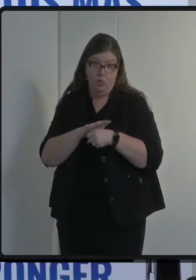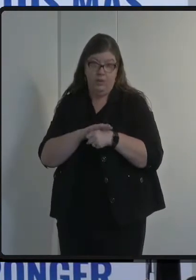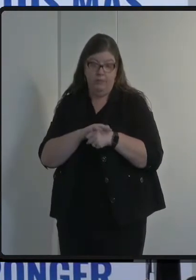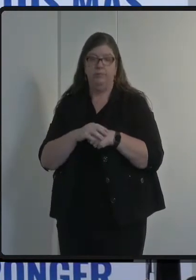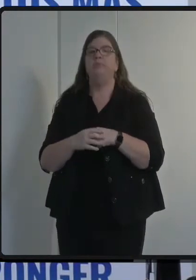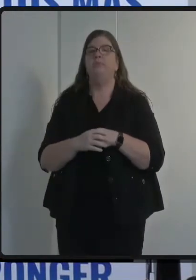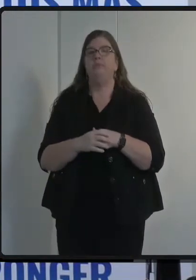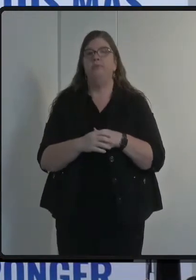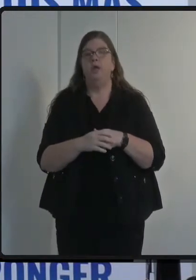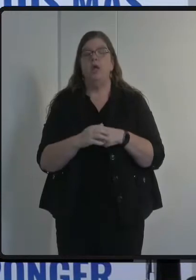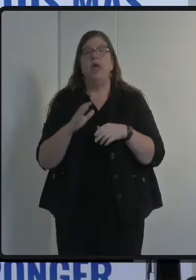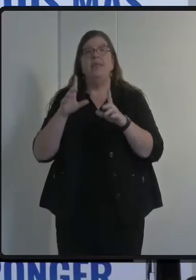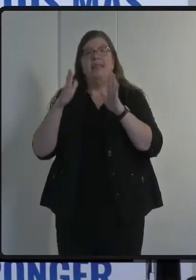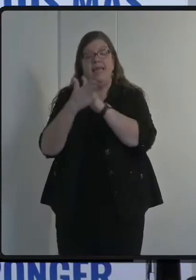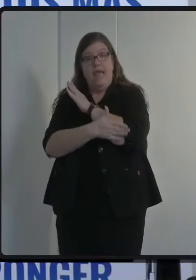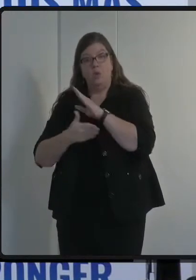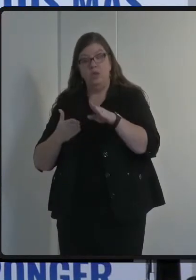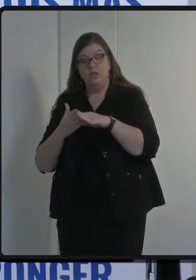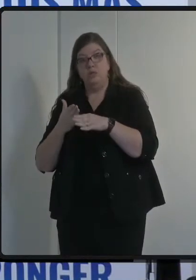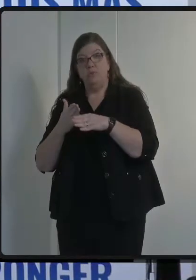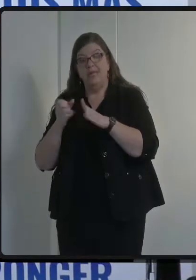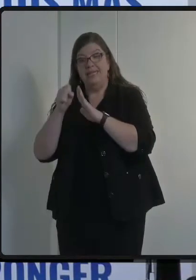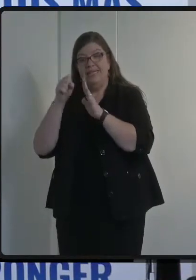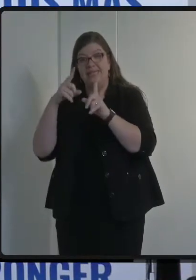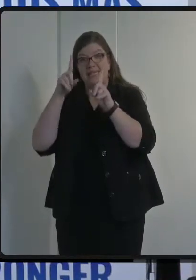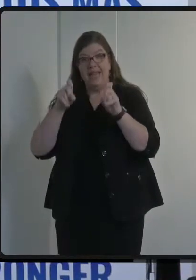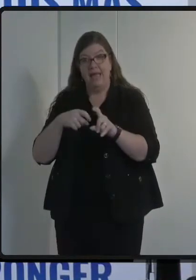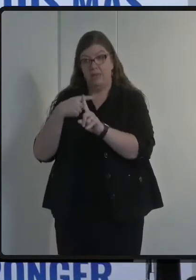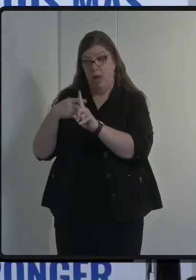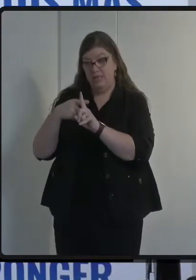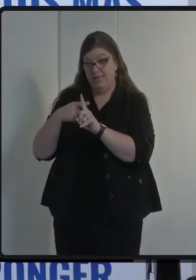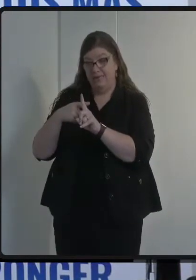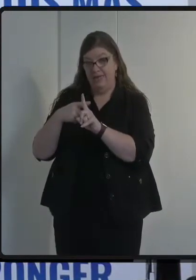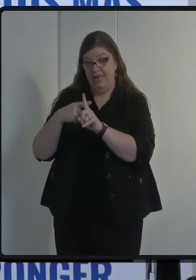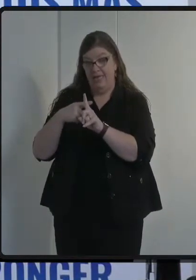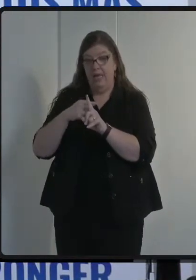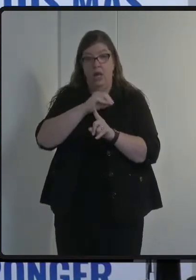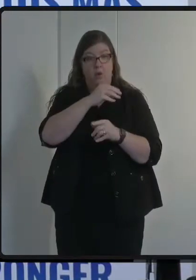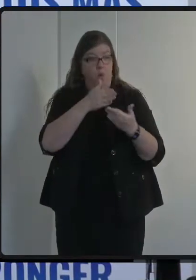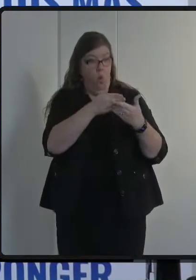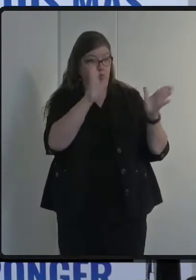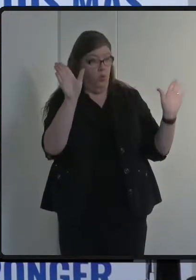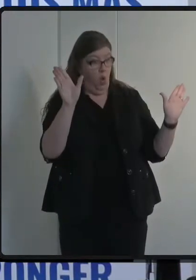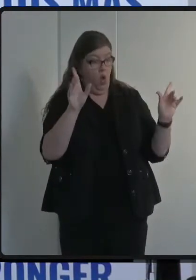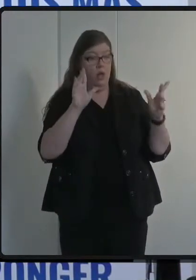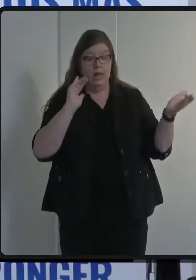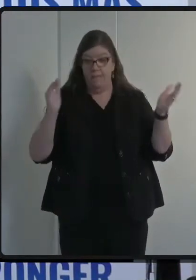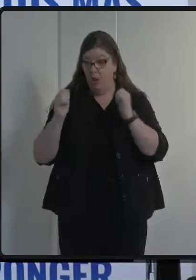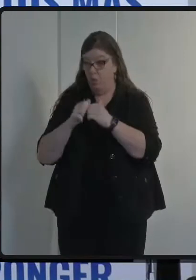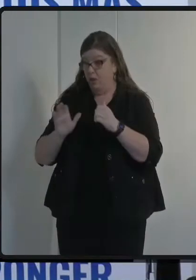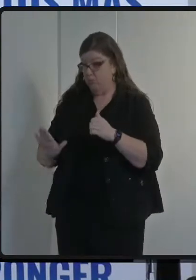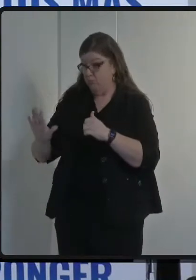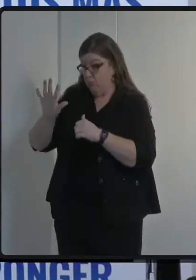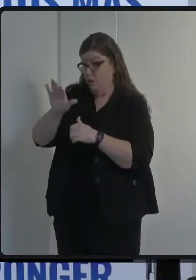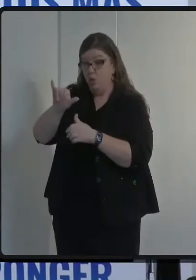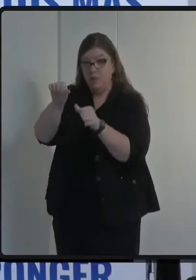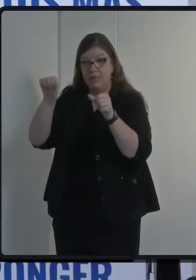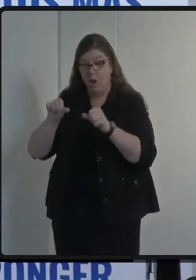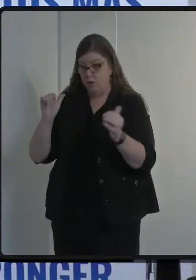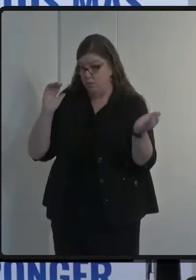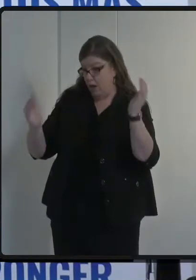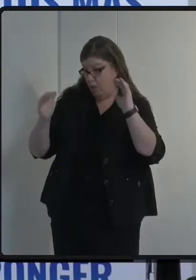county's overall test positivity rate is compared with the testing positivity rate in the county's census tracts with